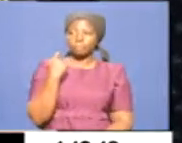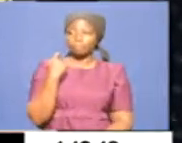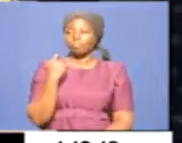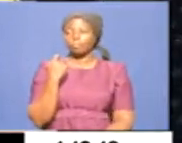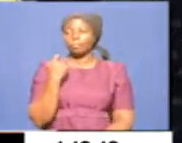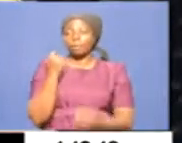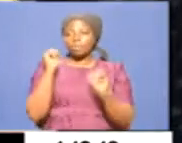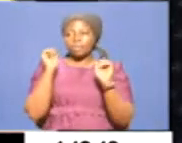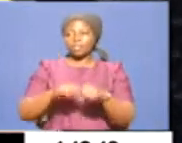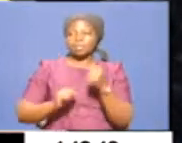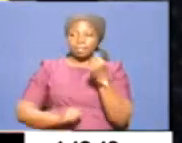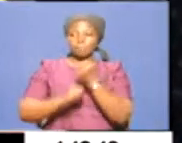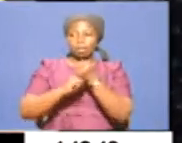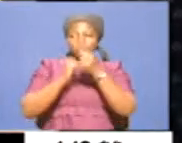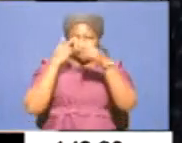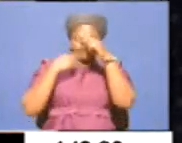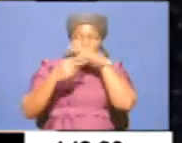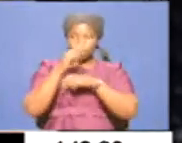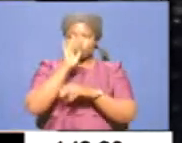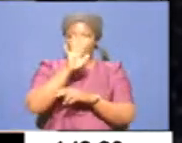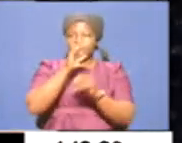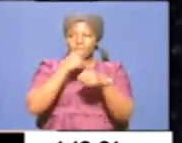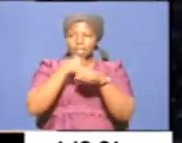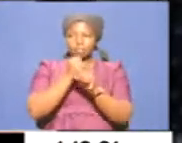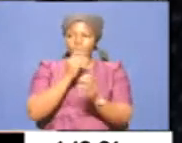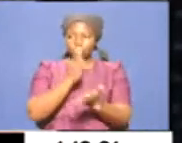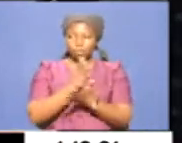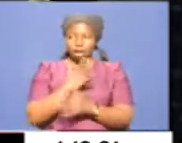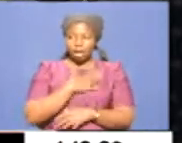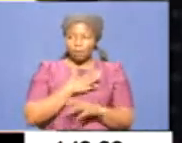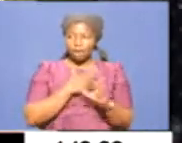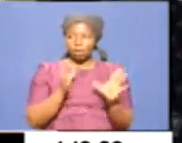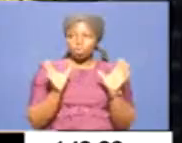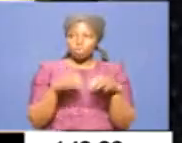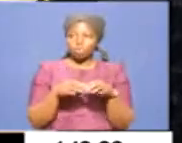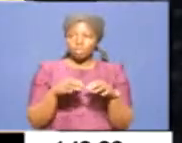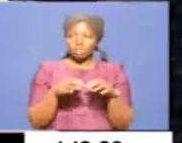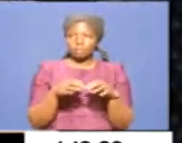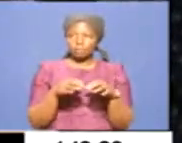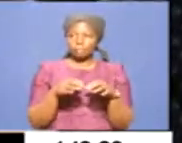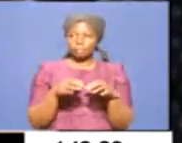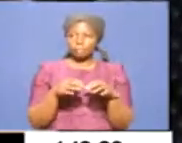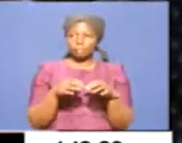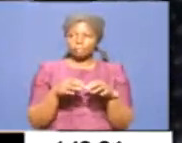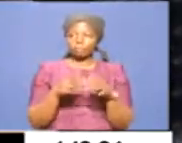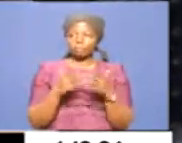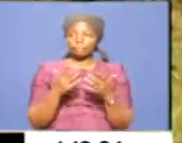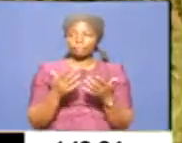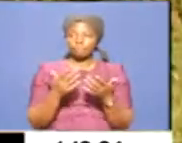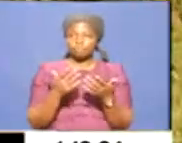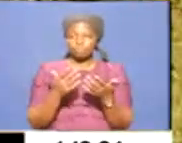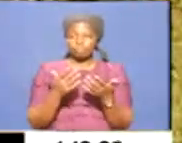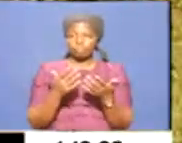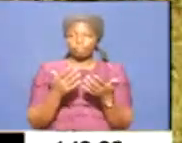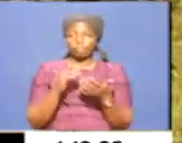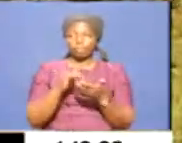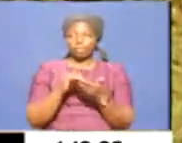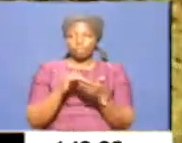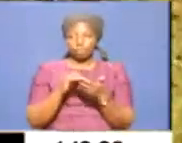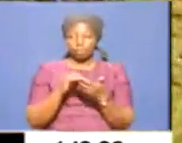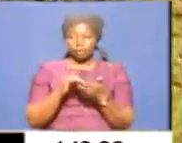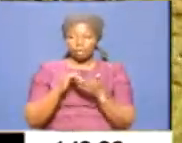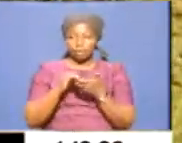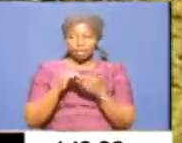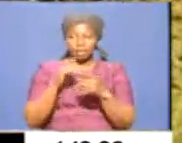support his vision and ensure that our community really gains from that idea.